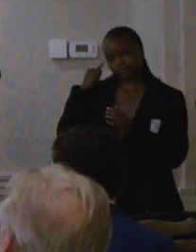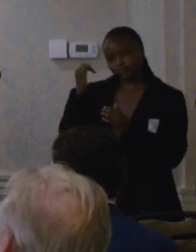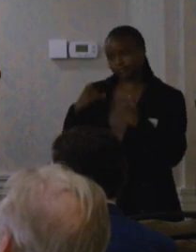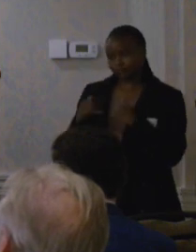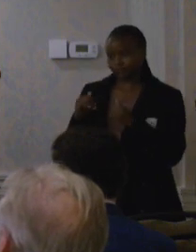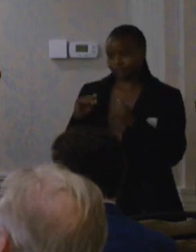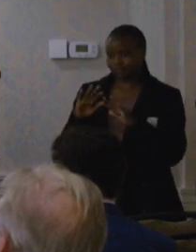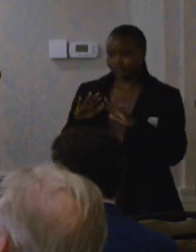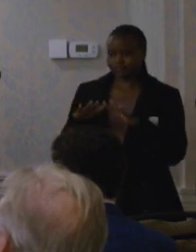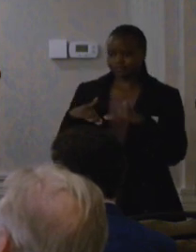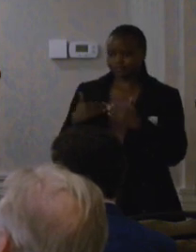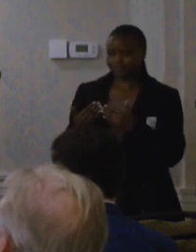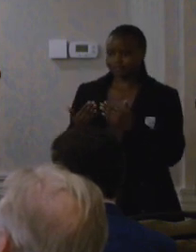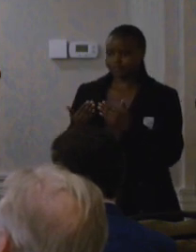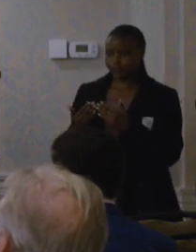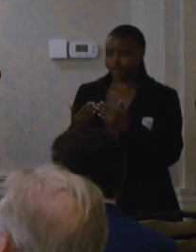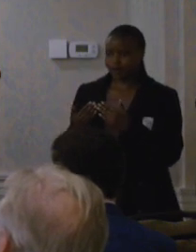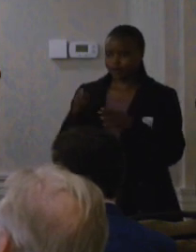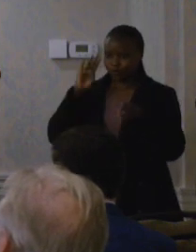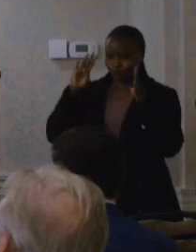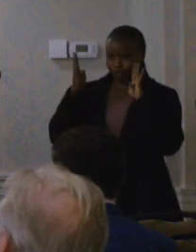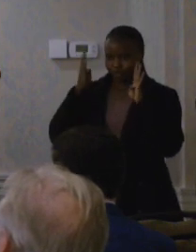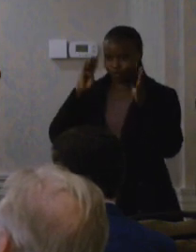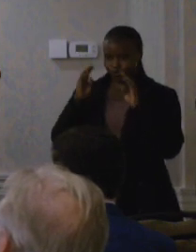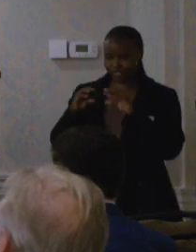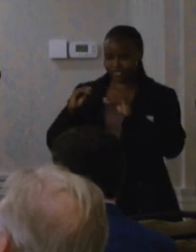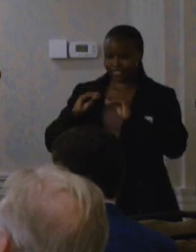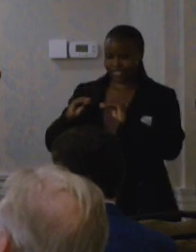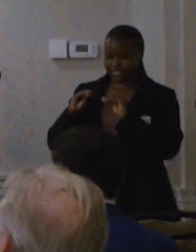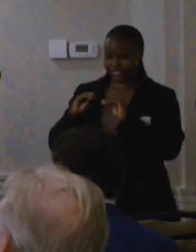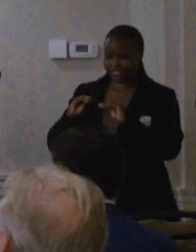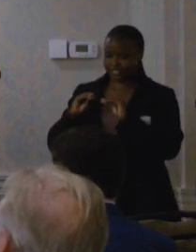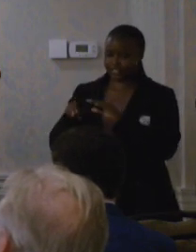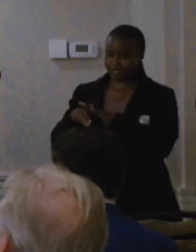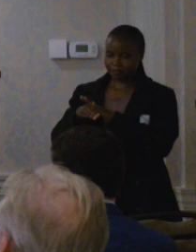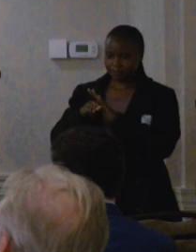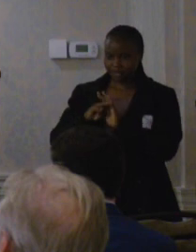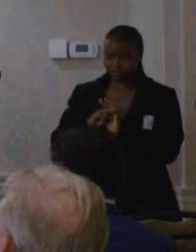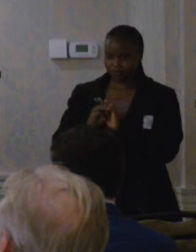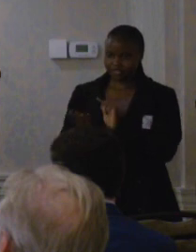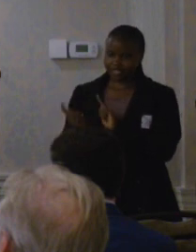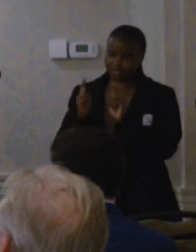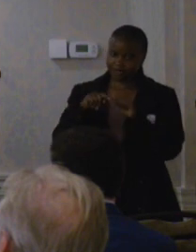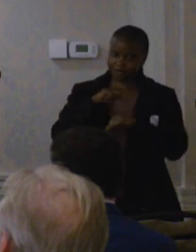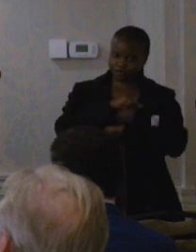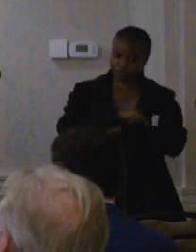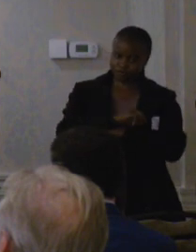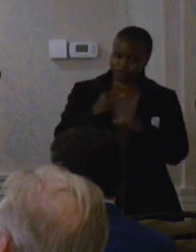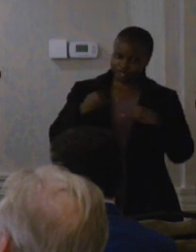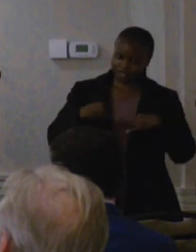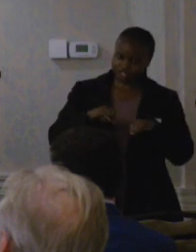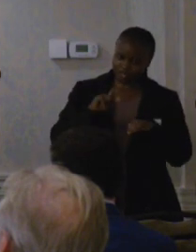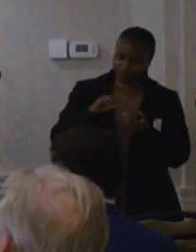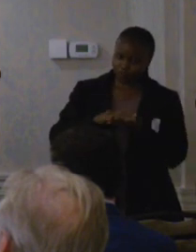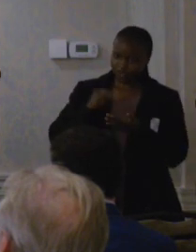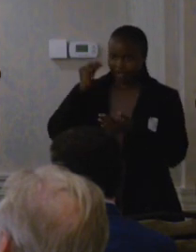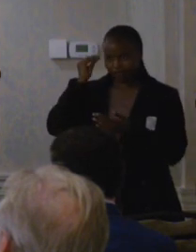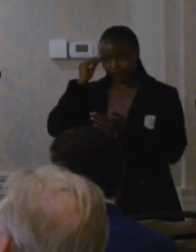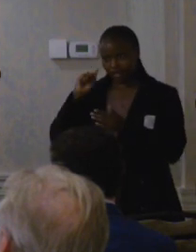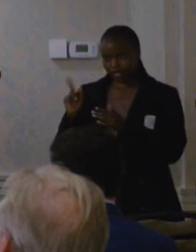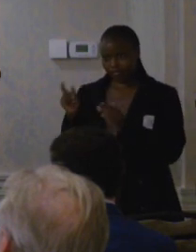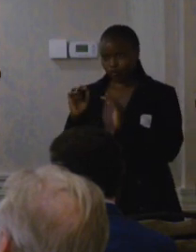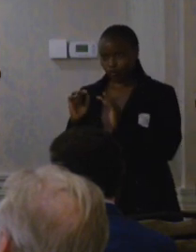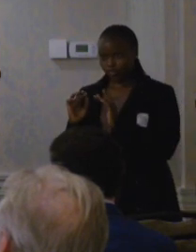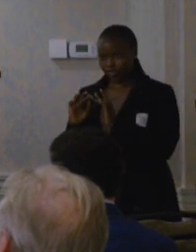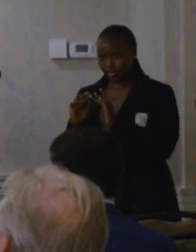to innovate their teaching methods, and they have to come back to that school and they try out, and they try